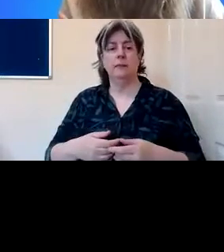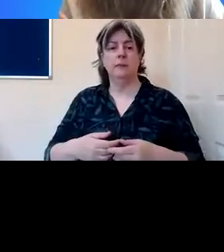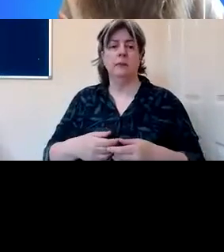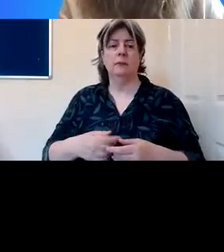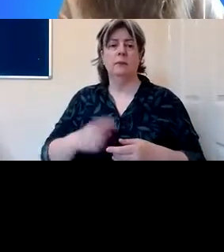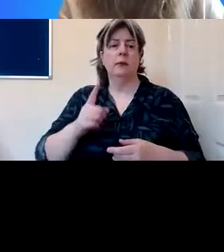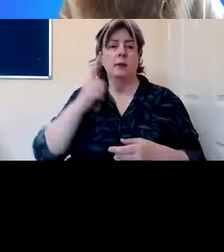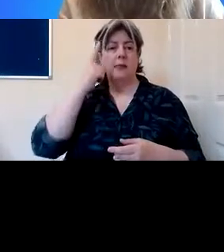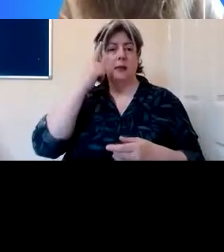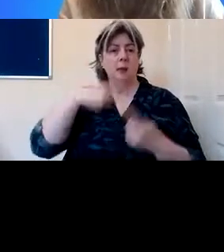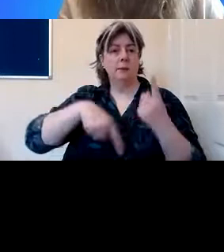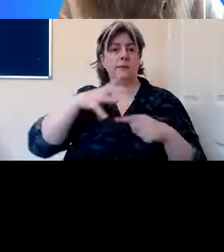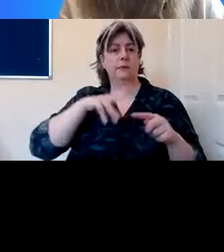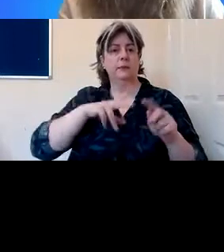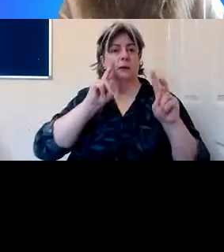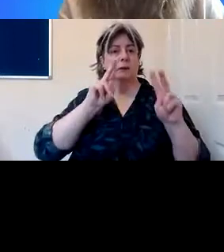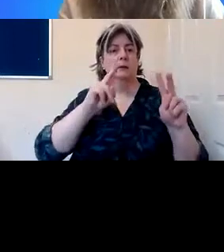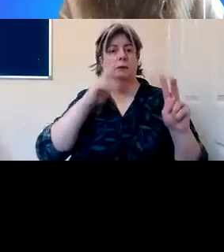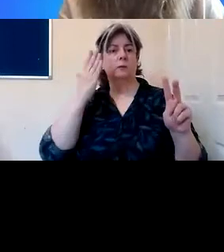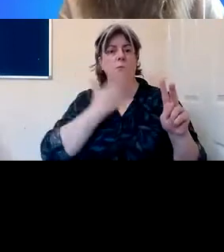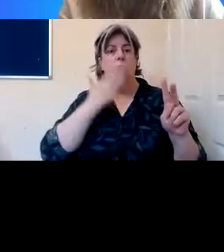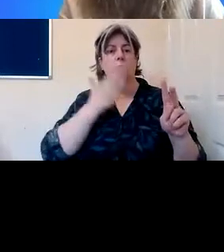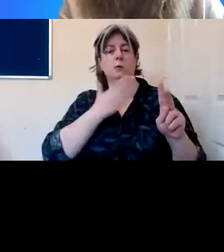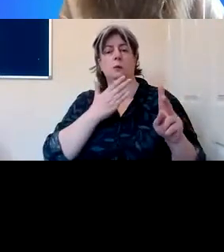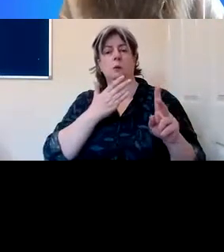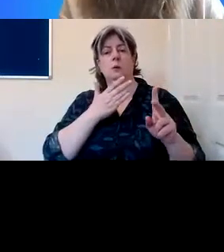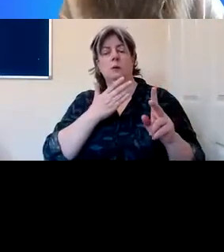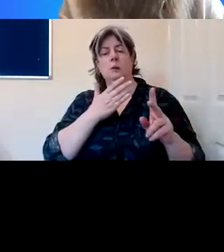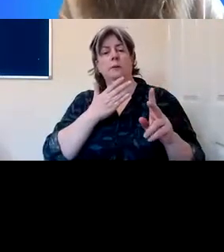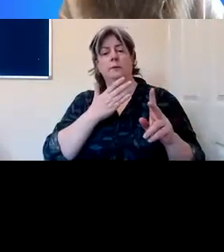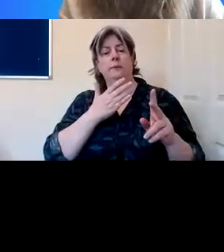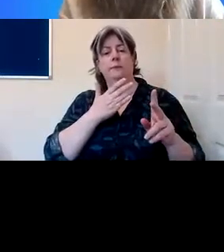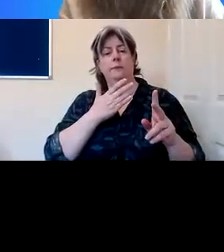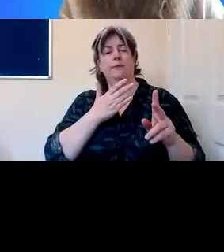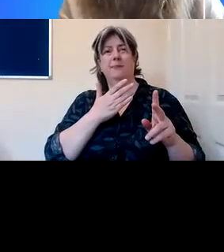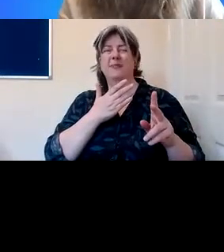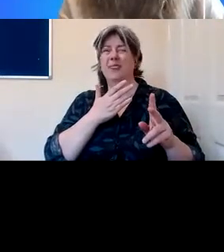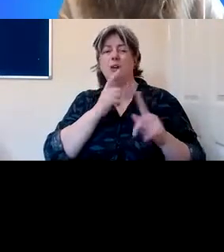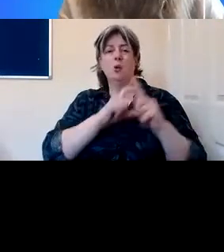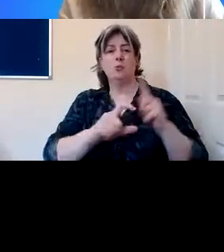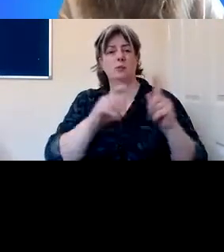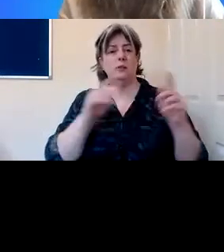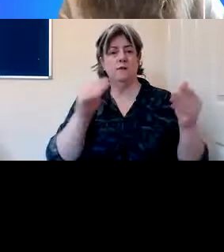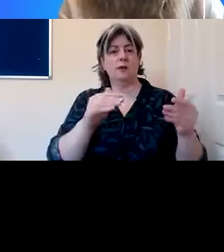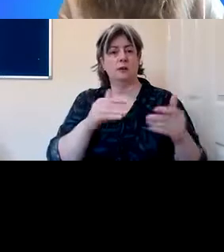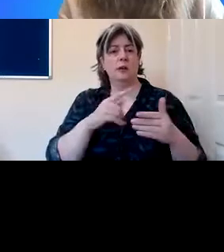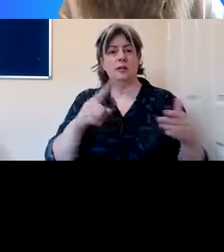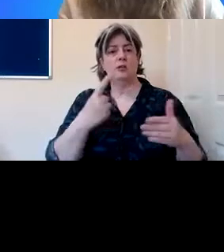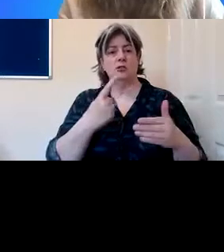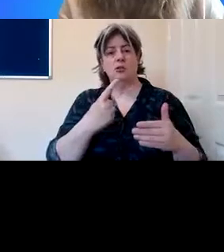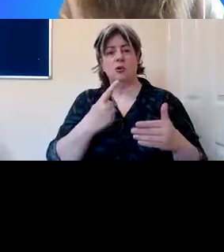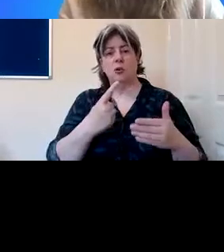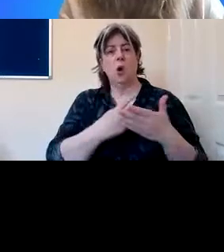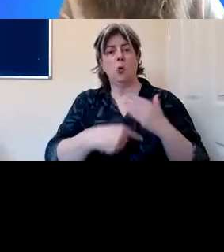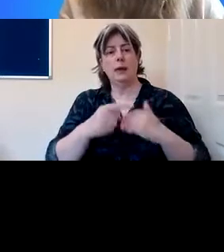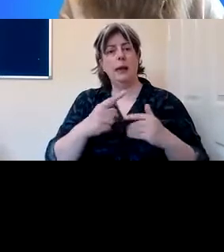schools, you know, the community focused schools as just more than about letting up the netball courts. If your schools